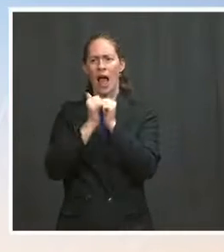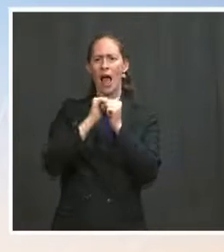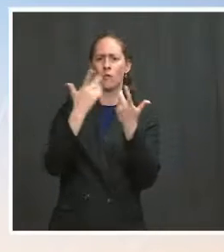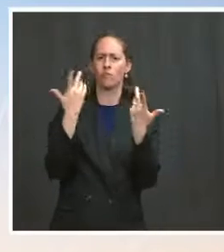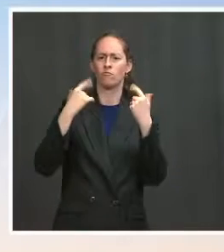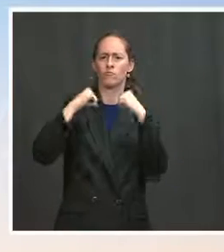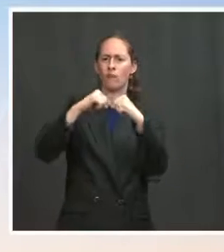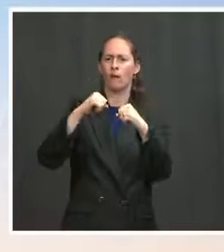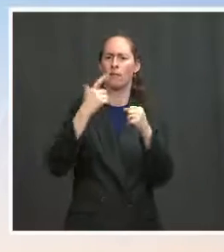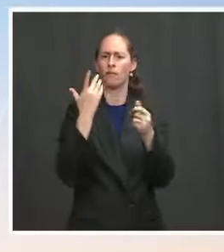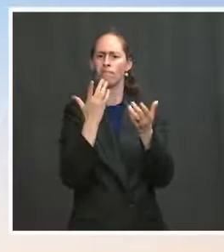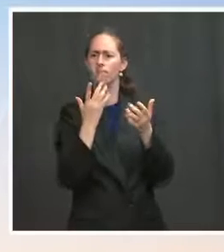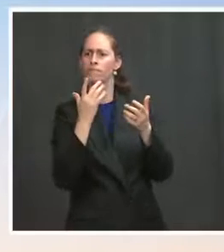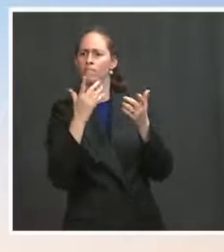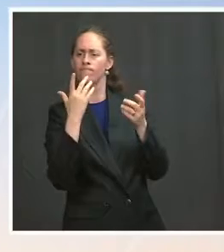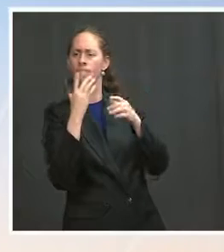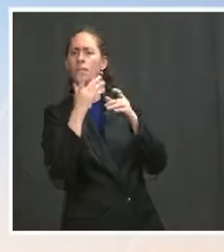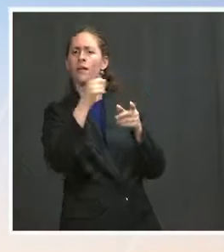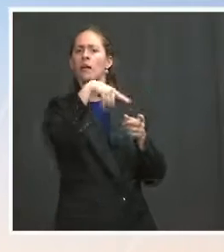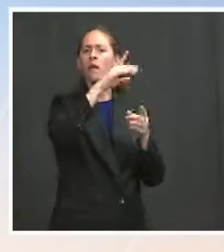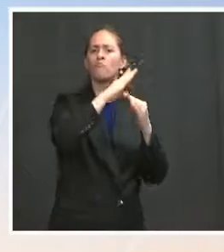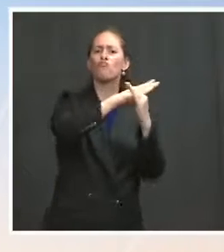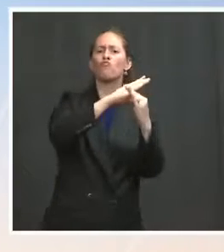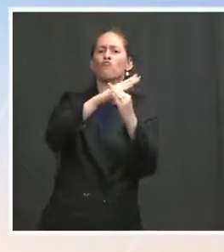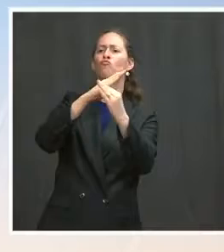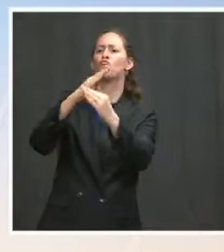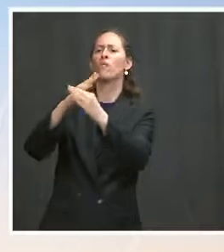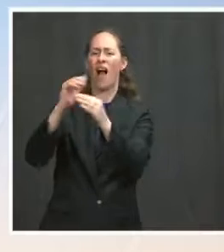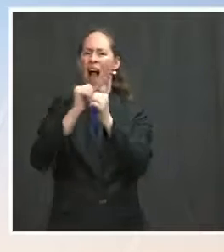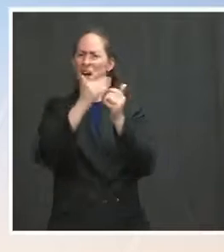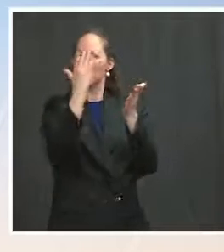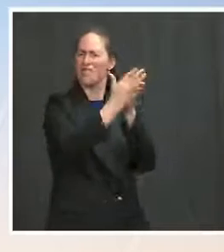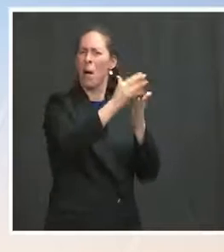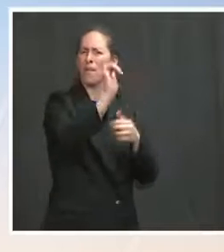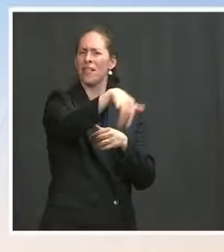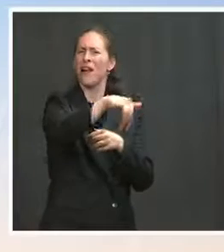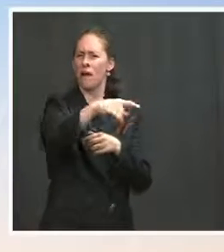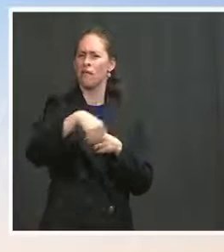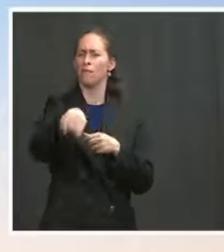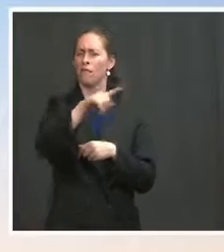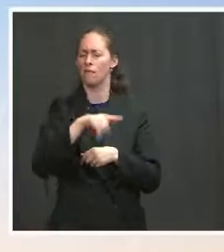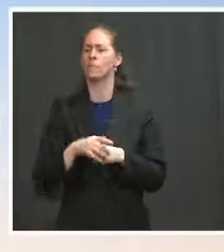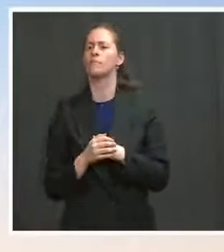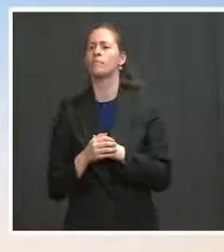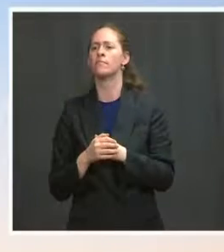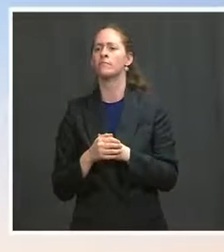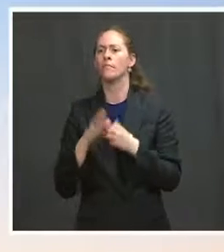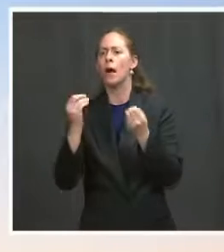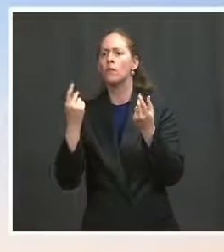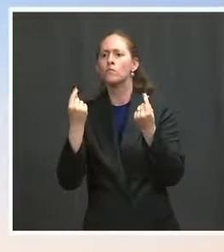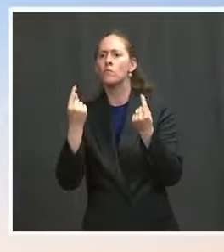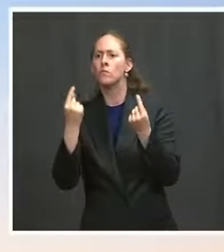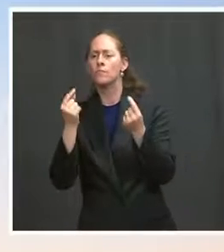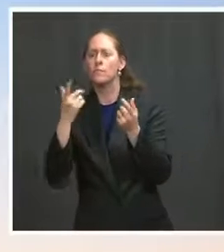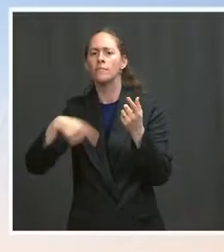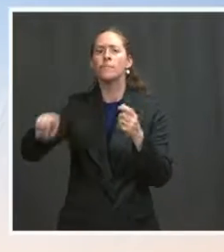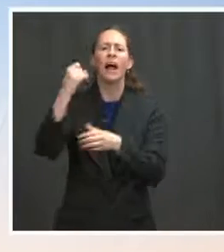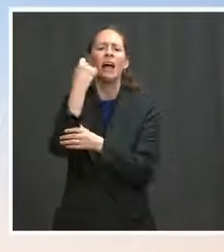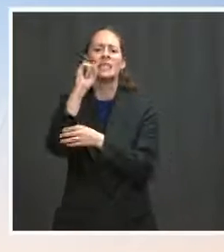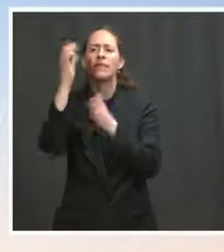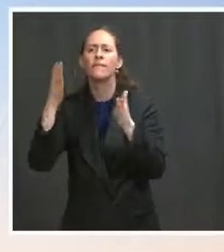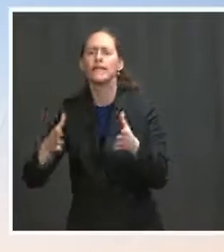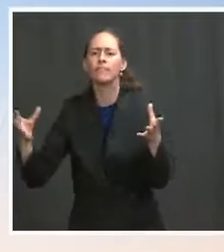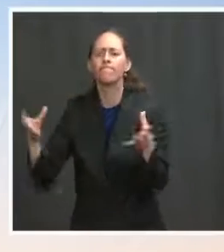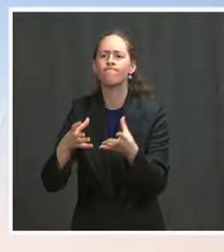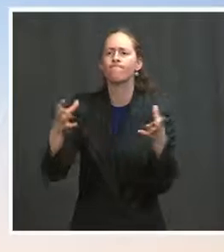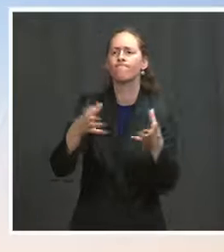across the country. So those are two examples, but also engaging with activists. I will say there are a lot of people in this building who know a lot about how to